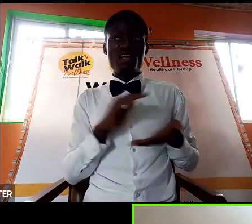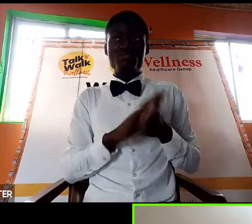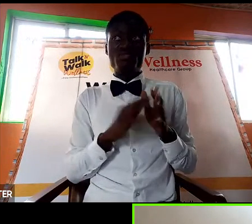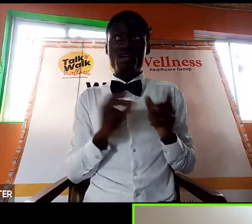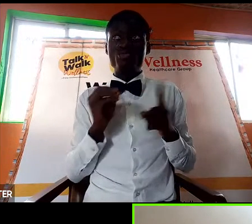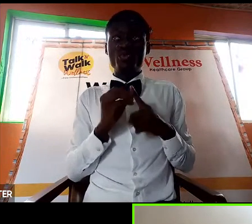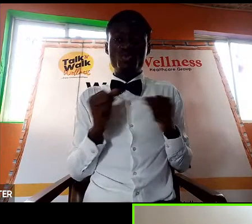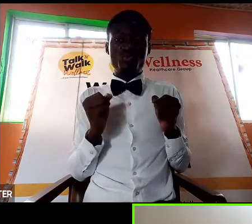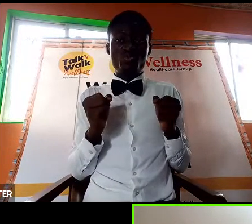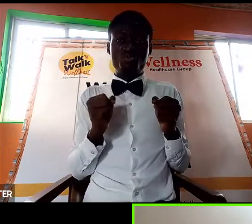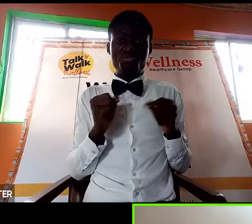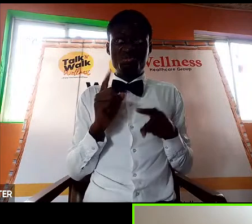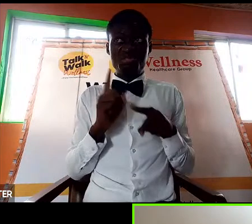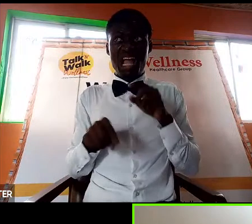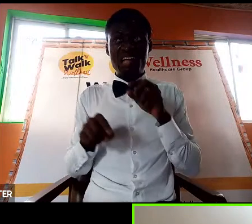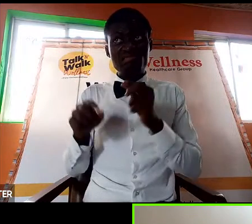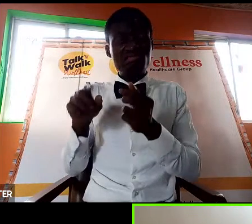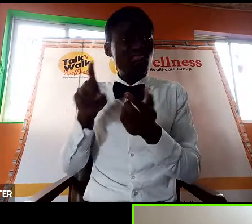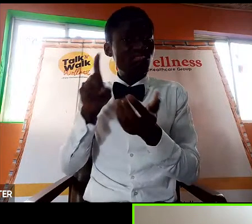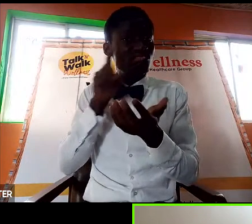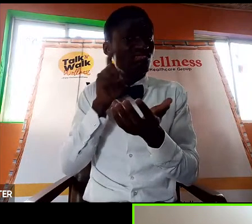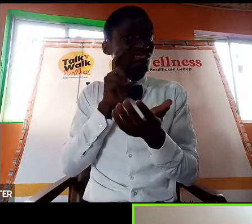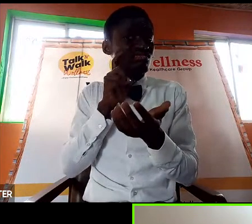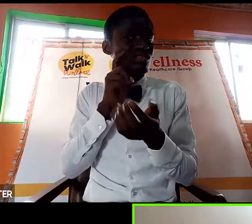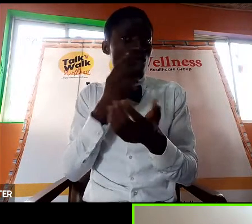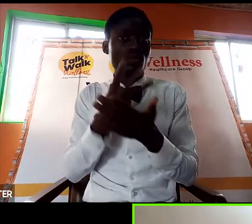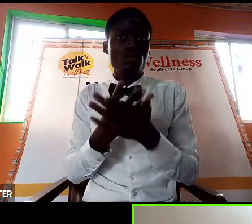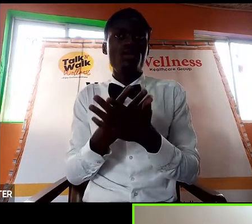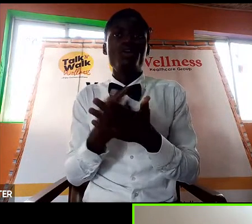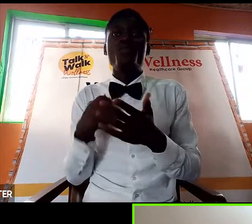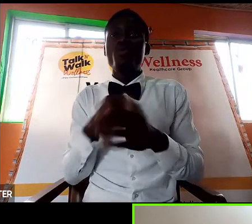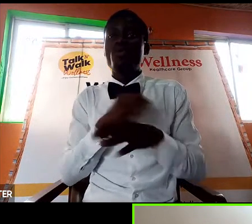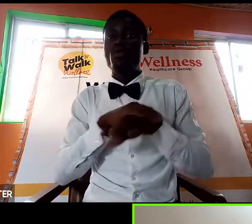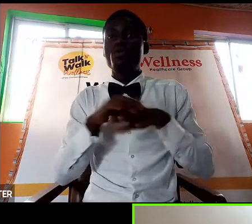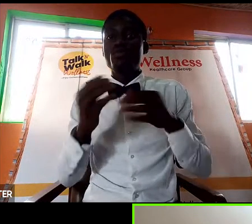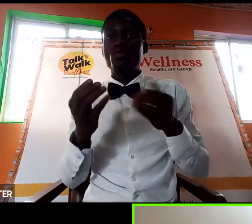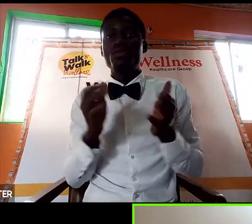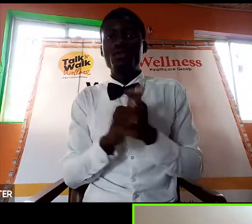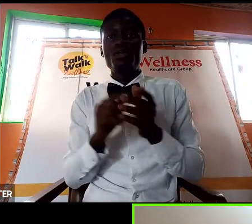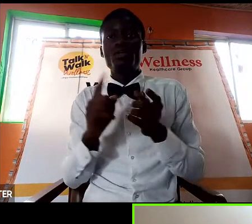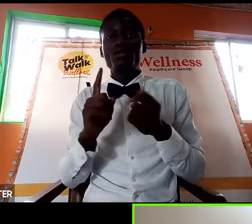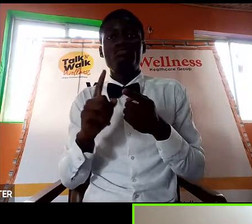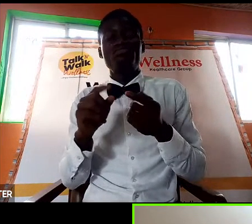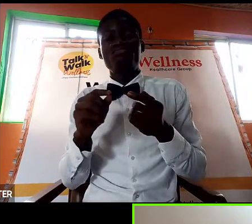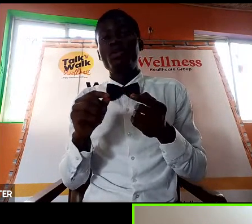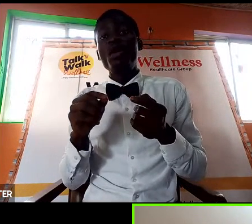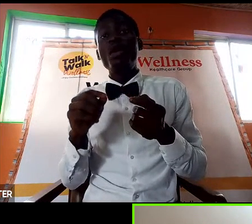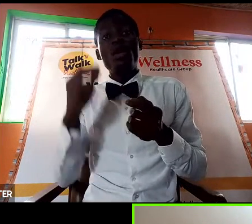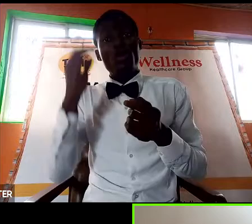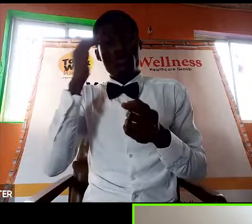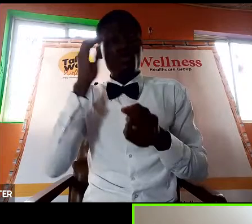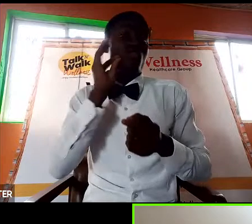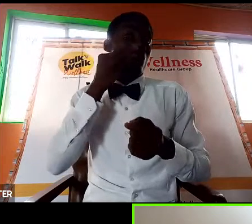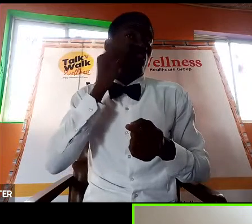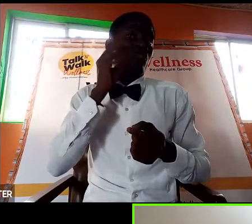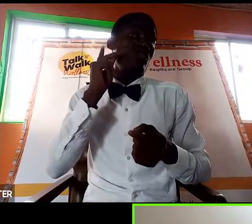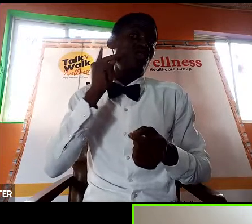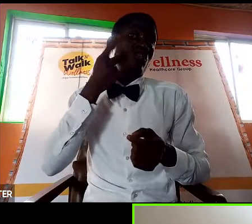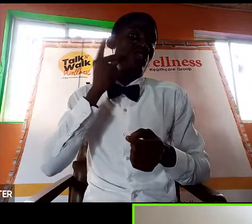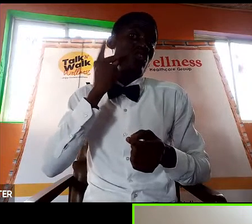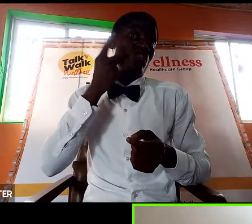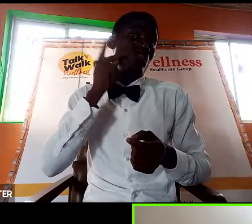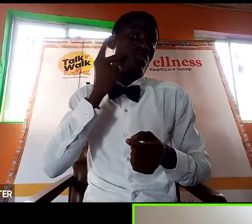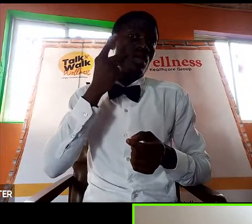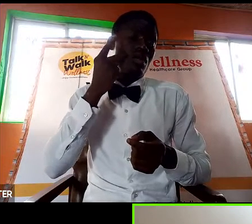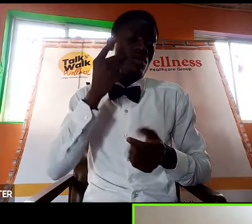making, and you don't want that to happen to you. Pineapple is very good. I know about that. I mean, pineapple makes your vagina to smell very good. It's very good for